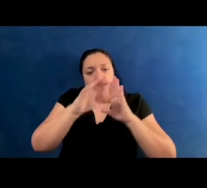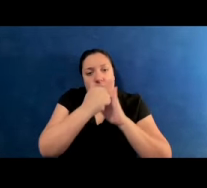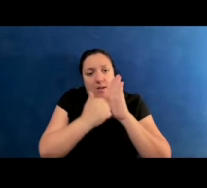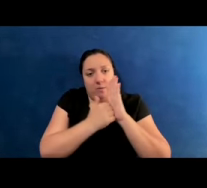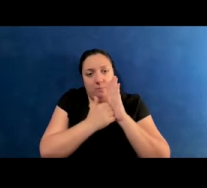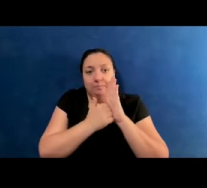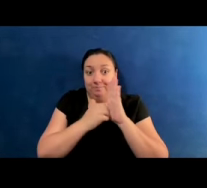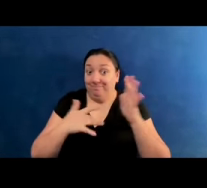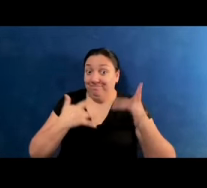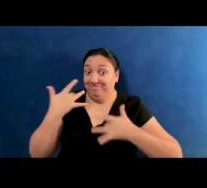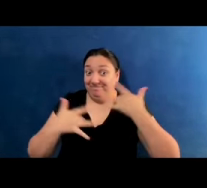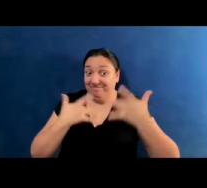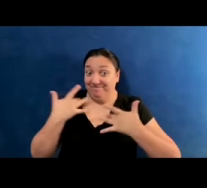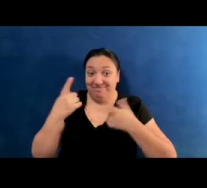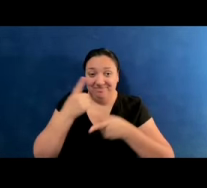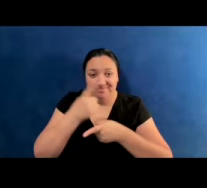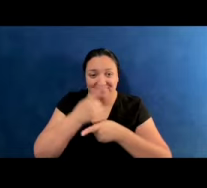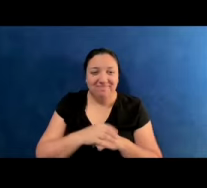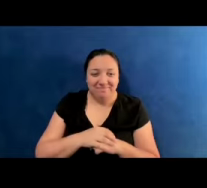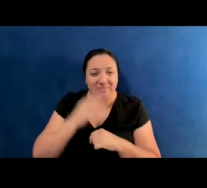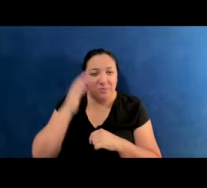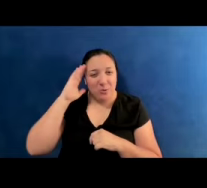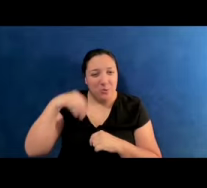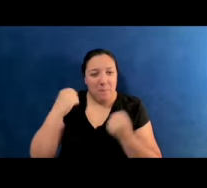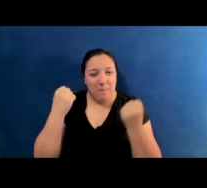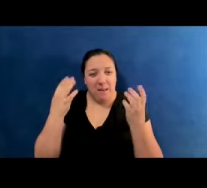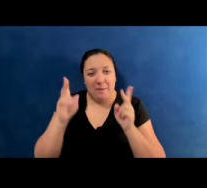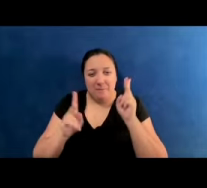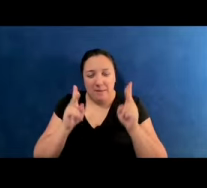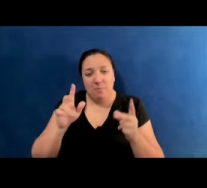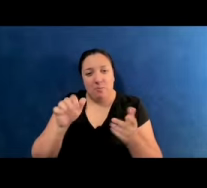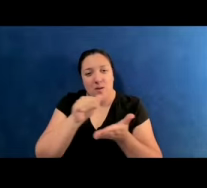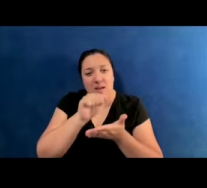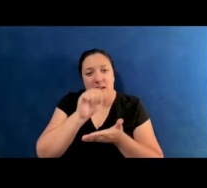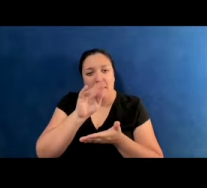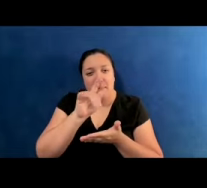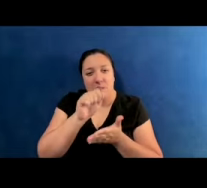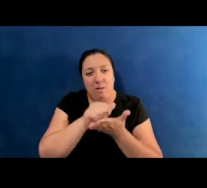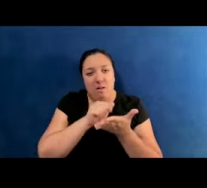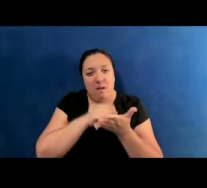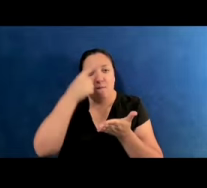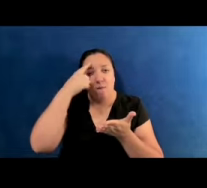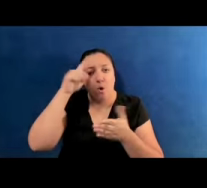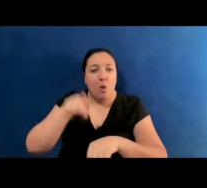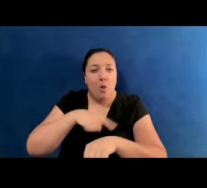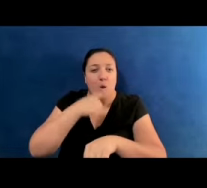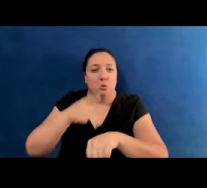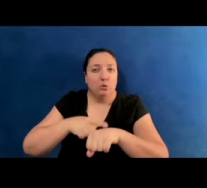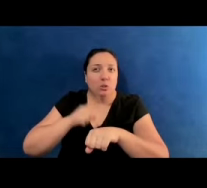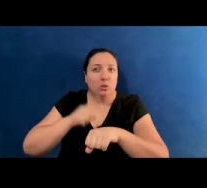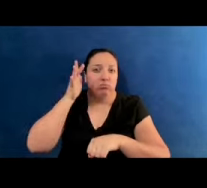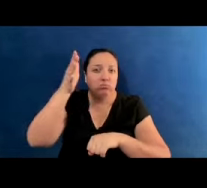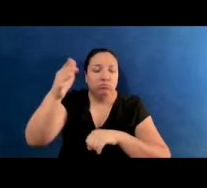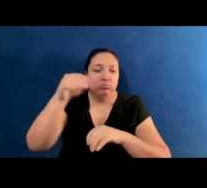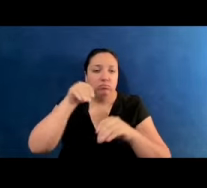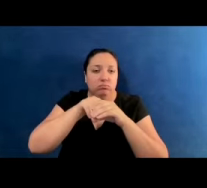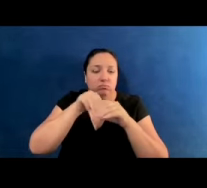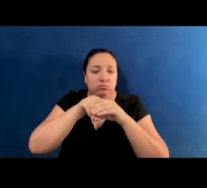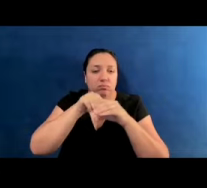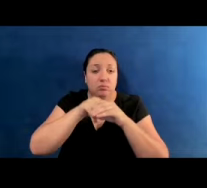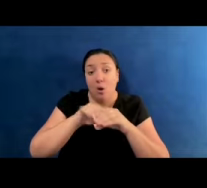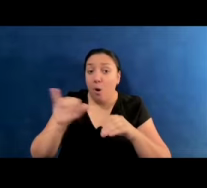account, which is the exciting part. We know many people use ABLE accounts for long-term savings. We also know that some people use it for